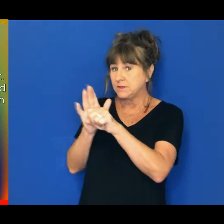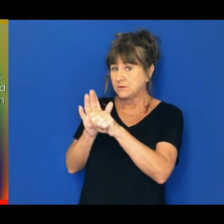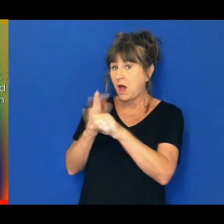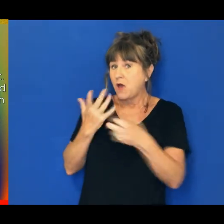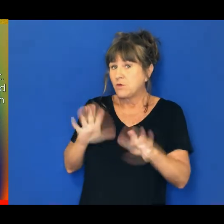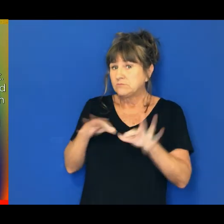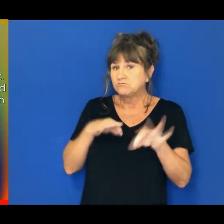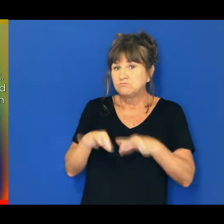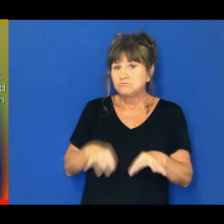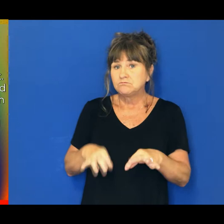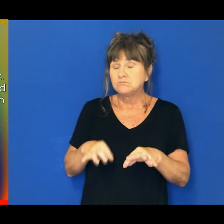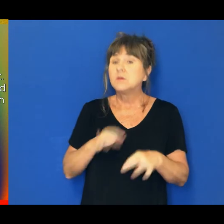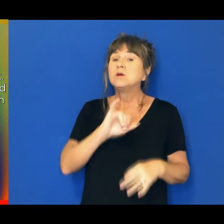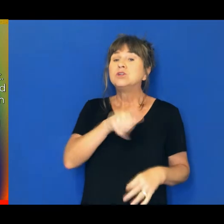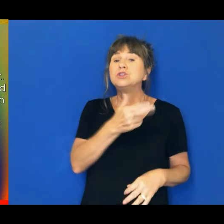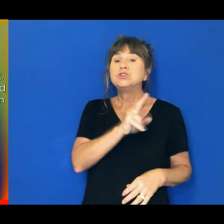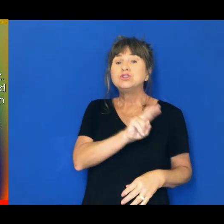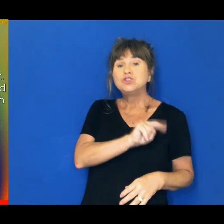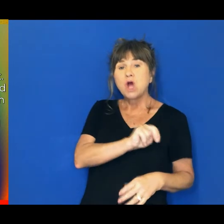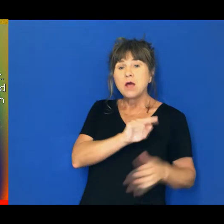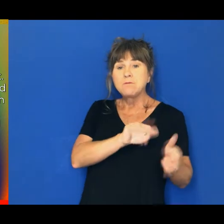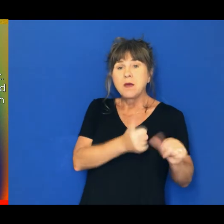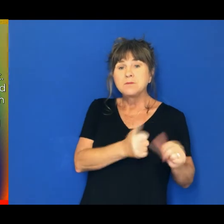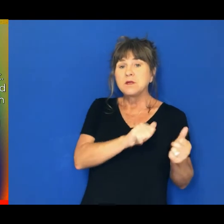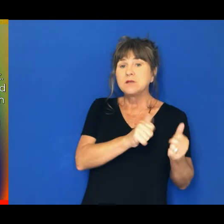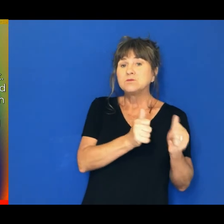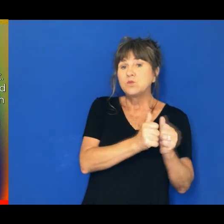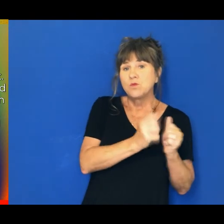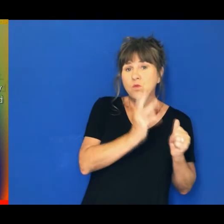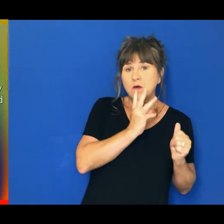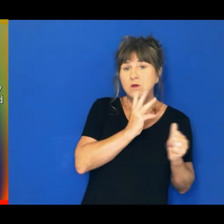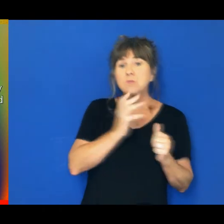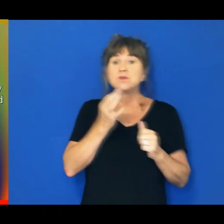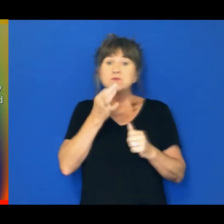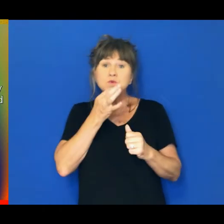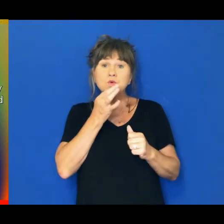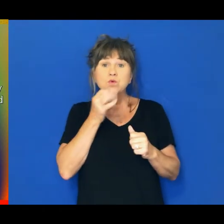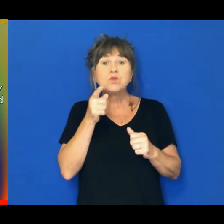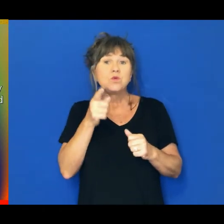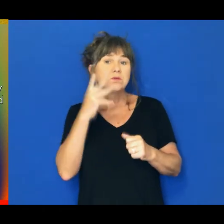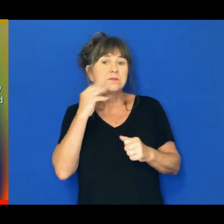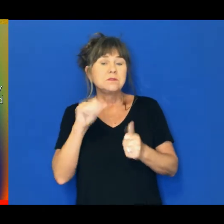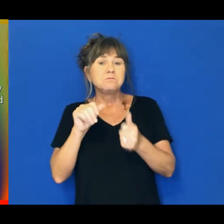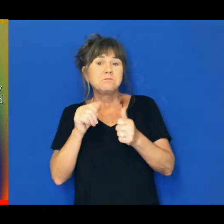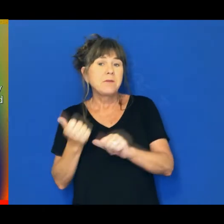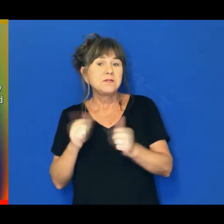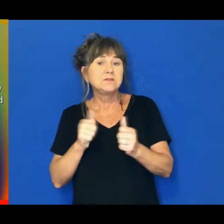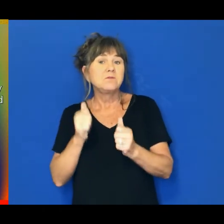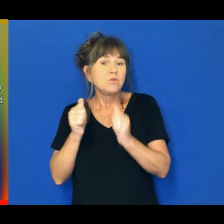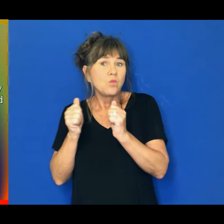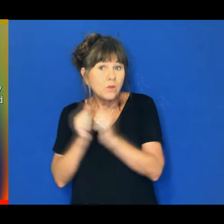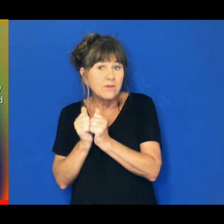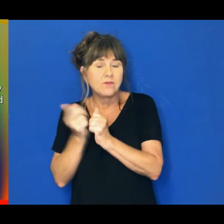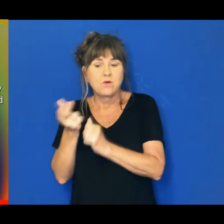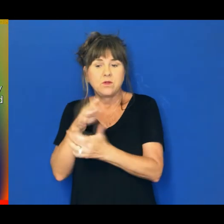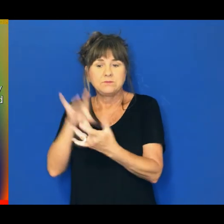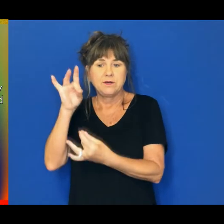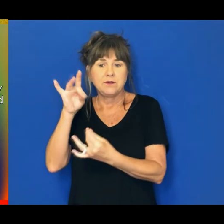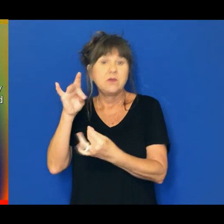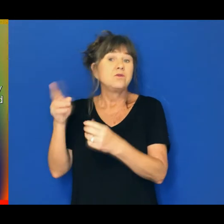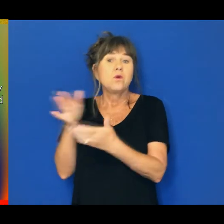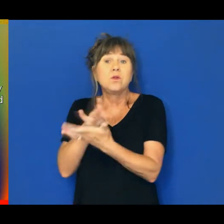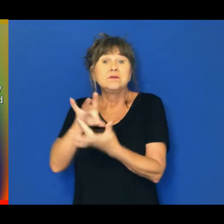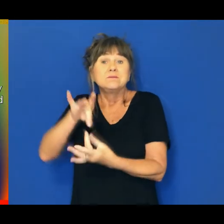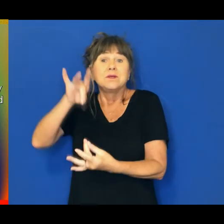about. For John baptized with water, but in a few days you will be baptized with the Holy Spirit. You're going to be overwhelmed with the Holy